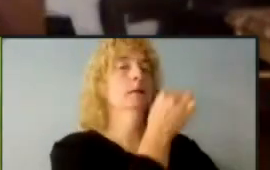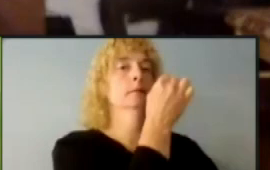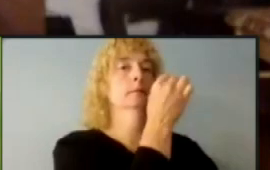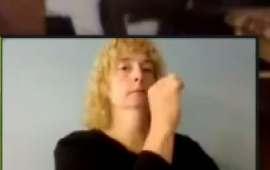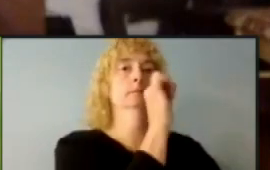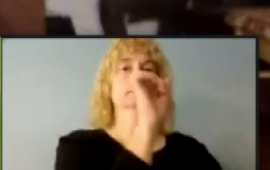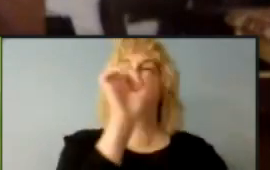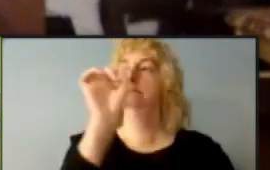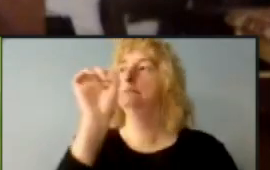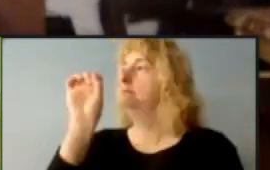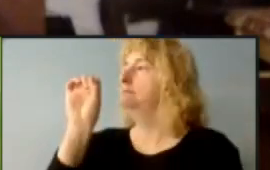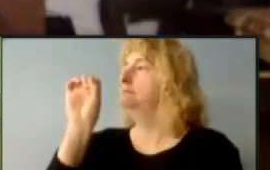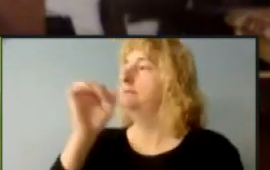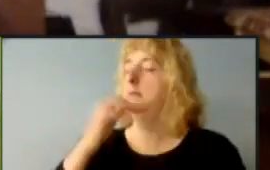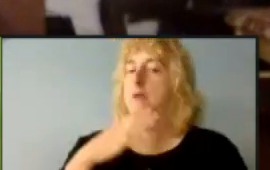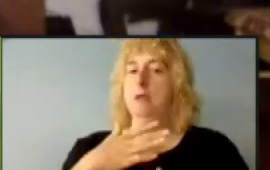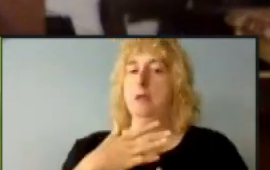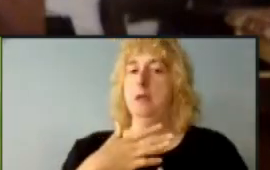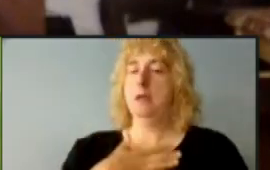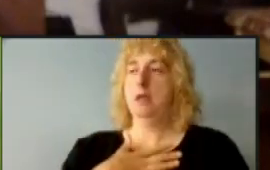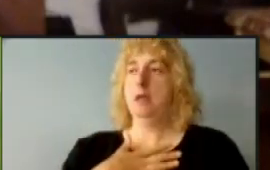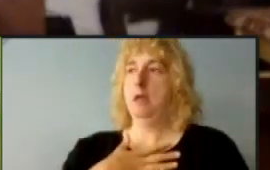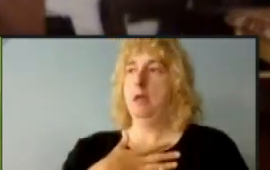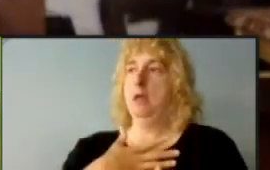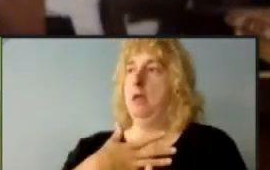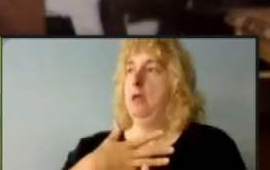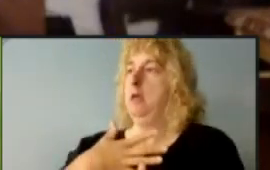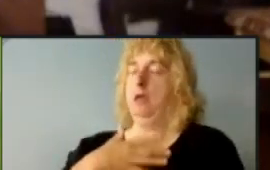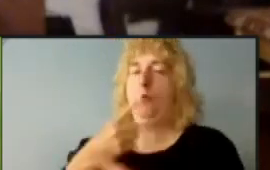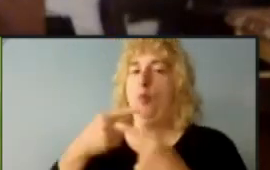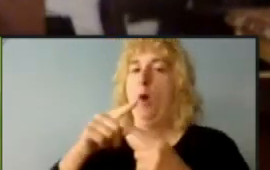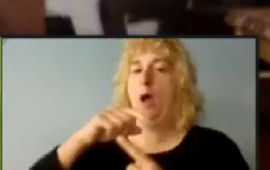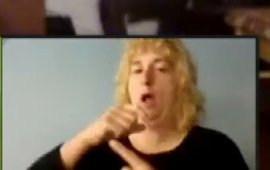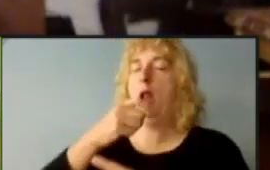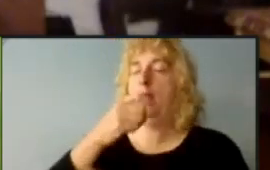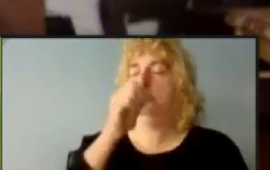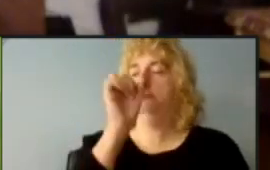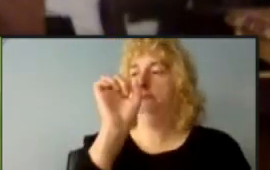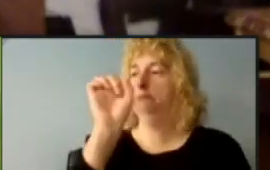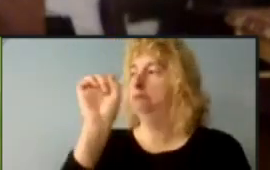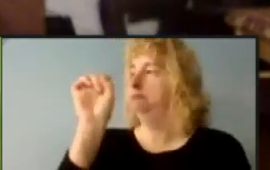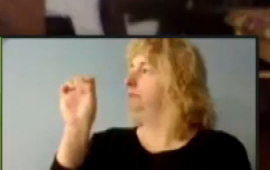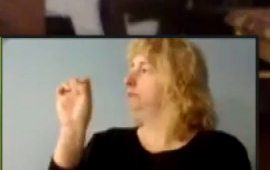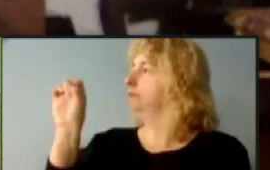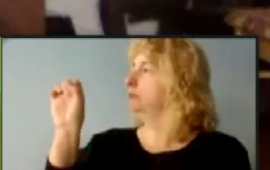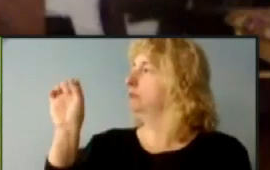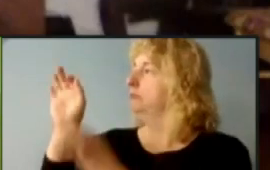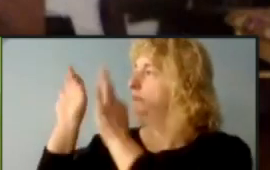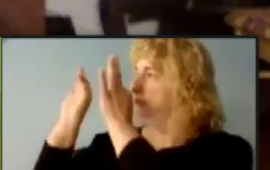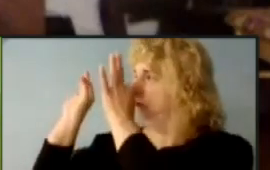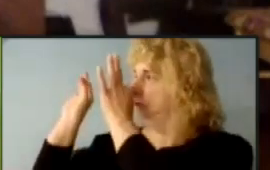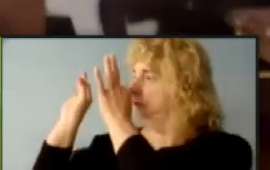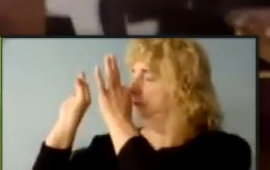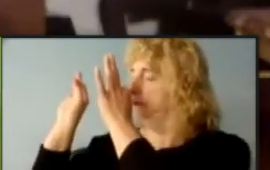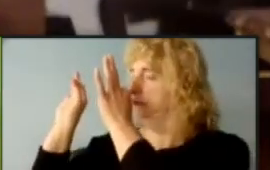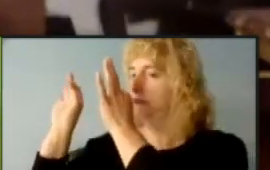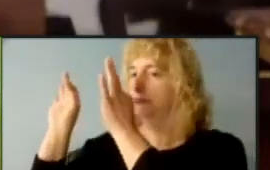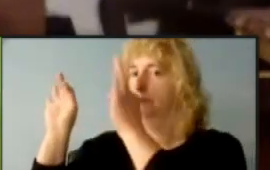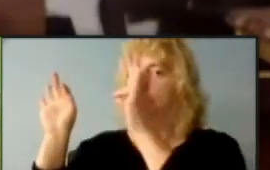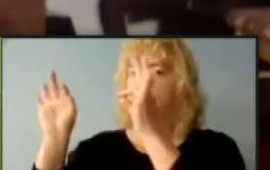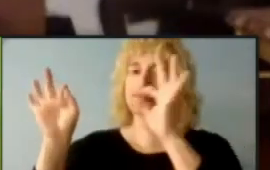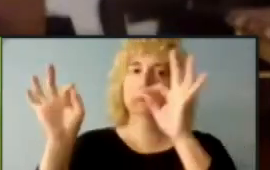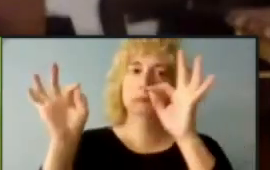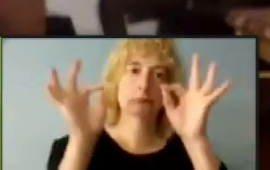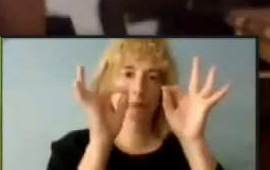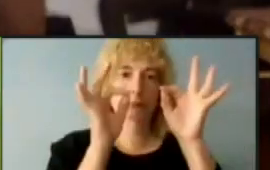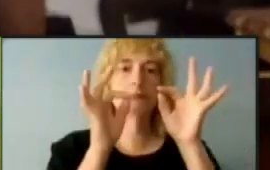lengthening up the spine, and then exhale, rotate to the other side, view of the mountain. Inhale, come back in.